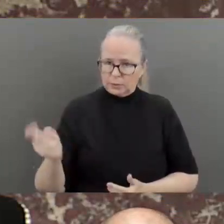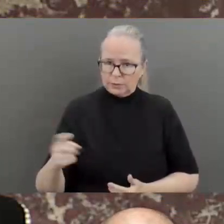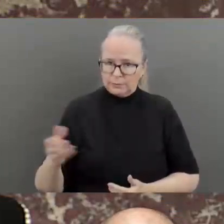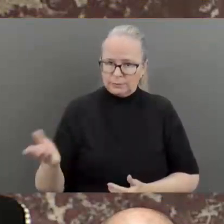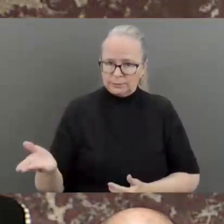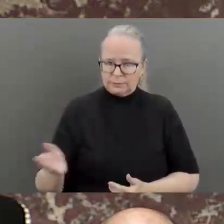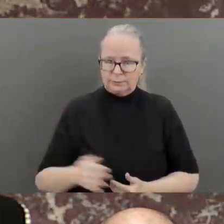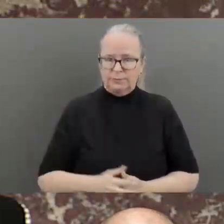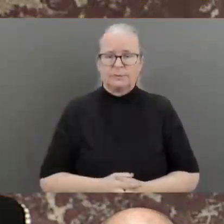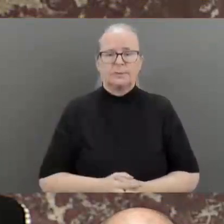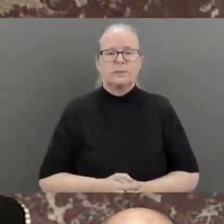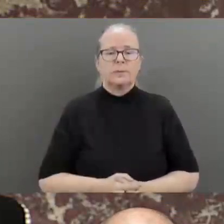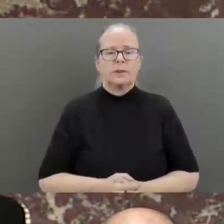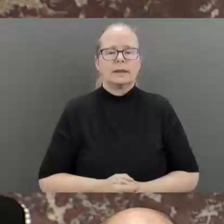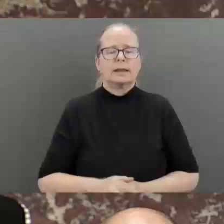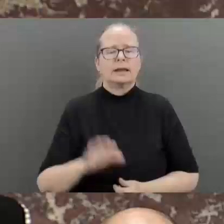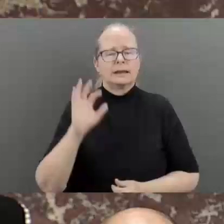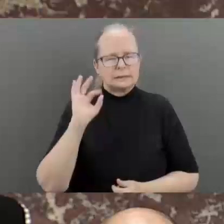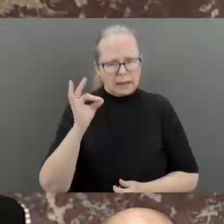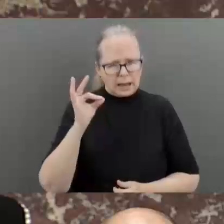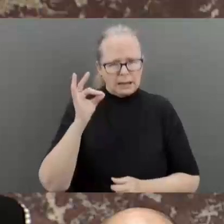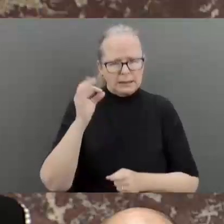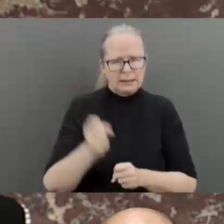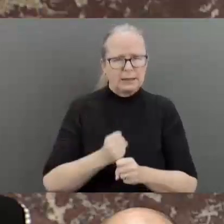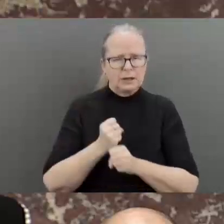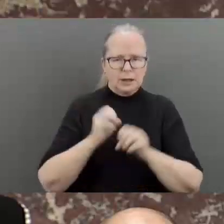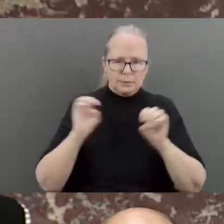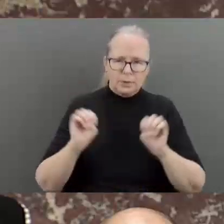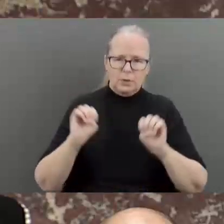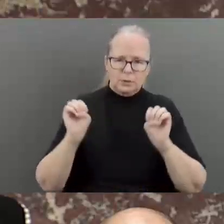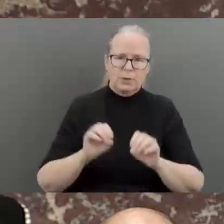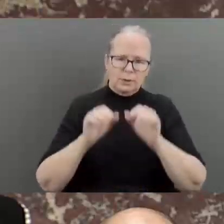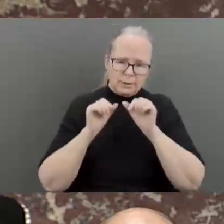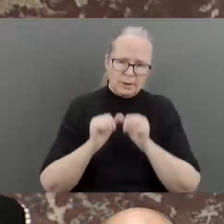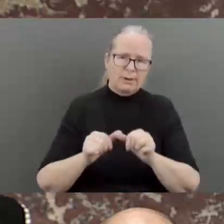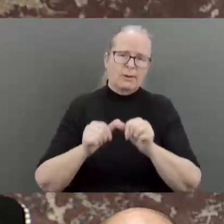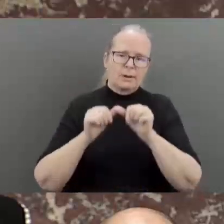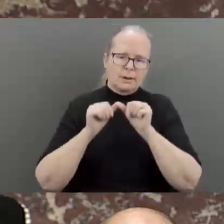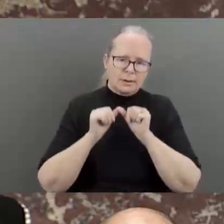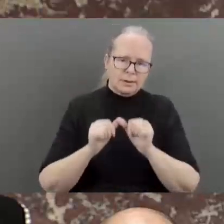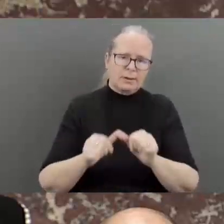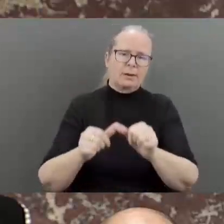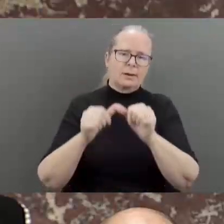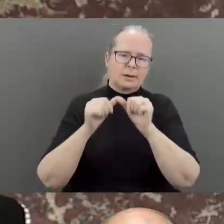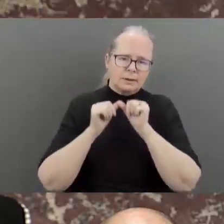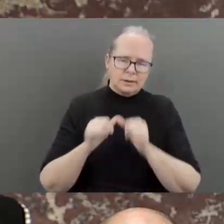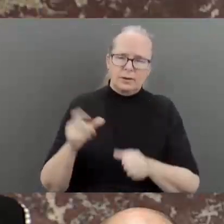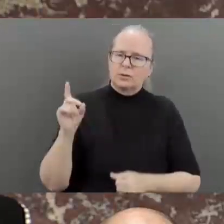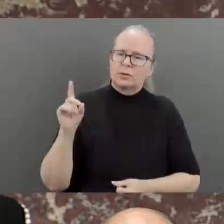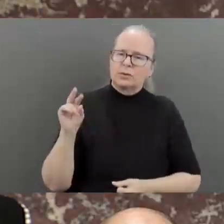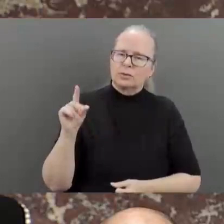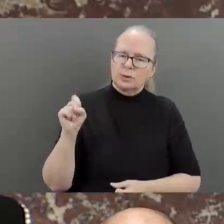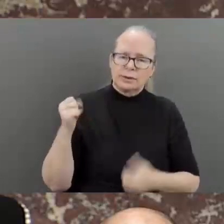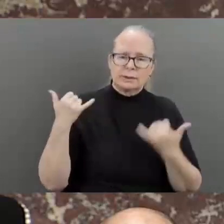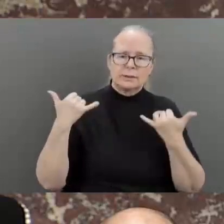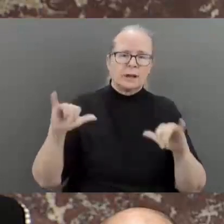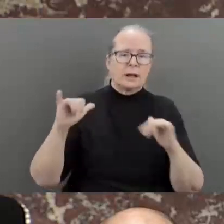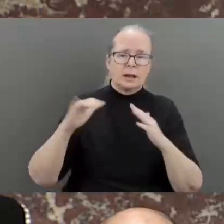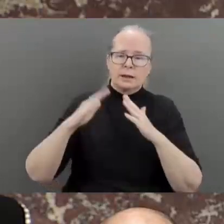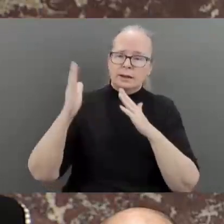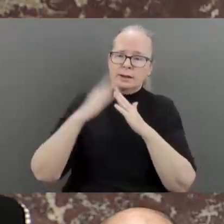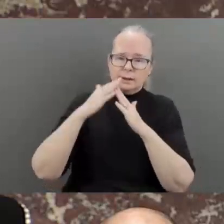continues to be the leading cause of death among people aged 10 to 59. Mr. Speaker, I'm failing to hear the urgency. Report after